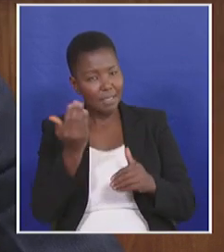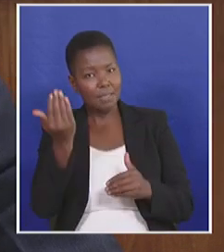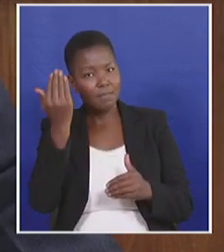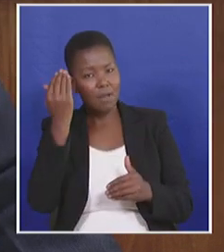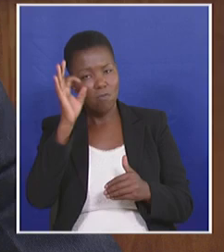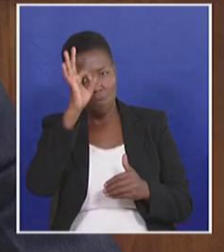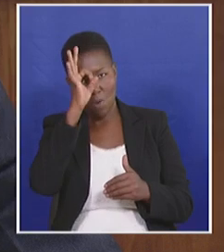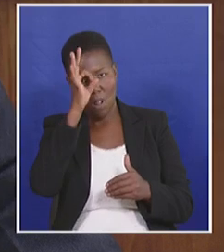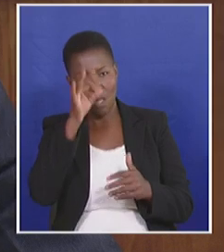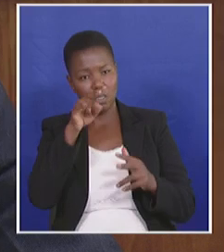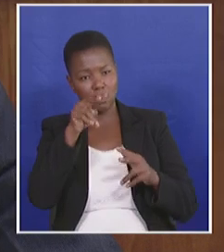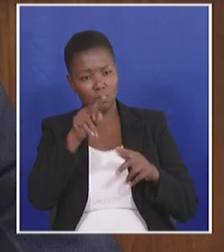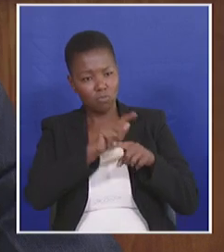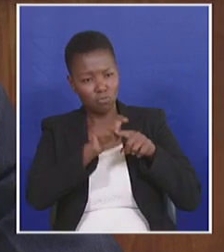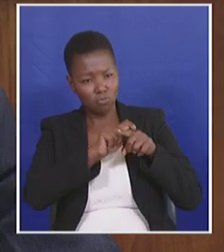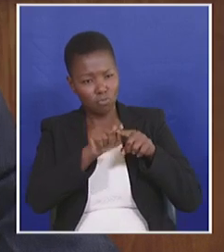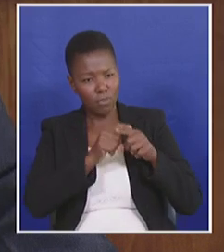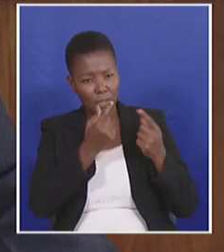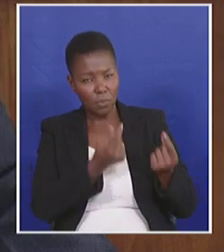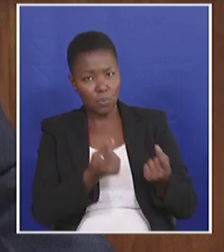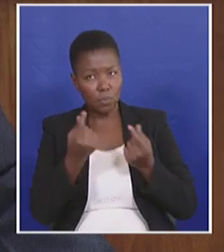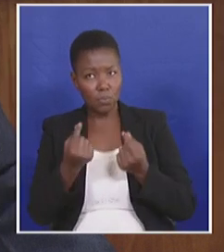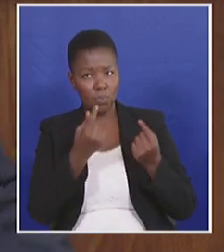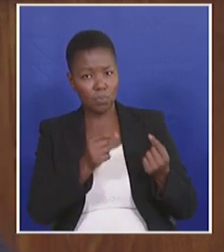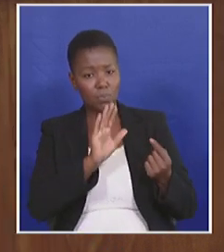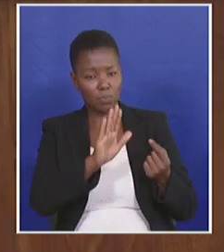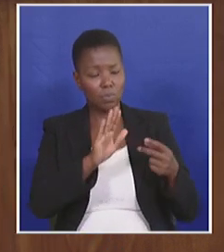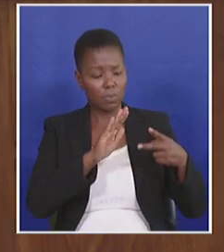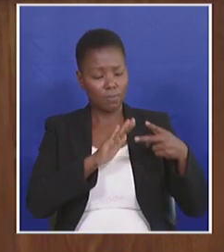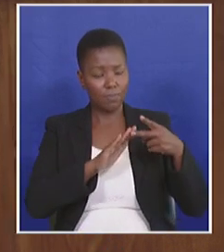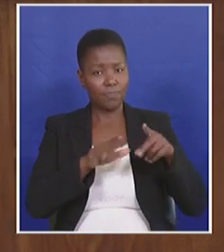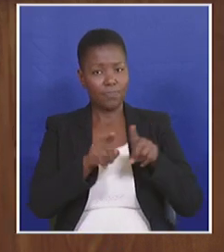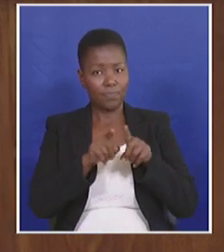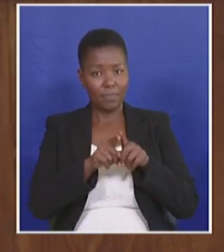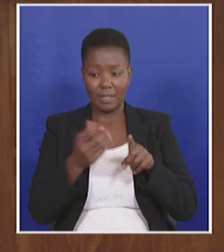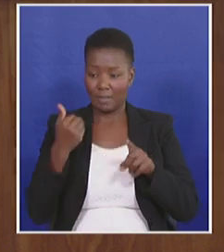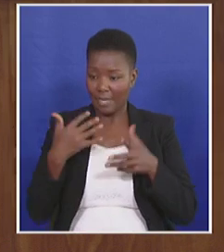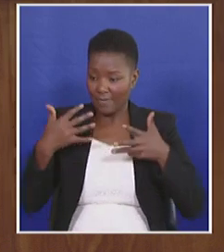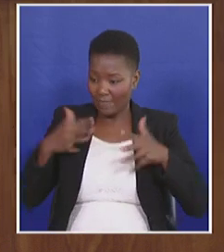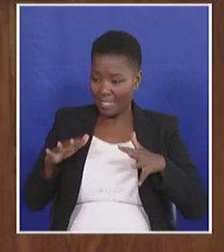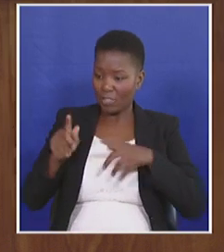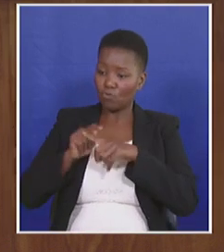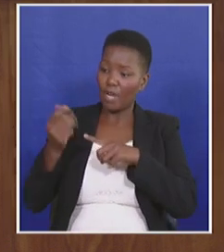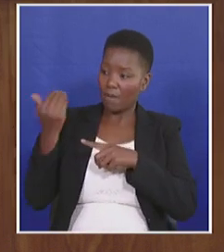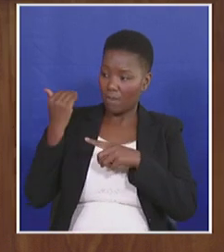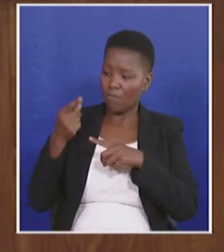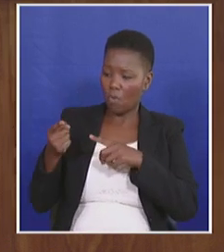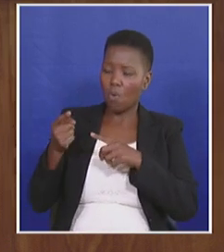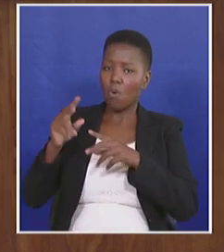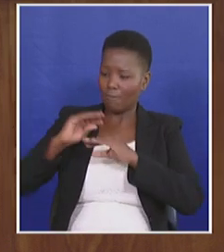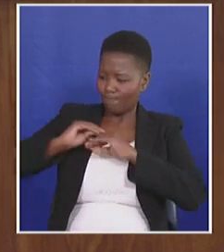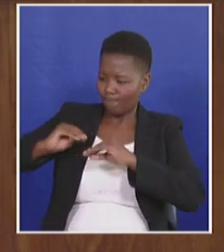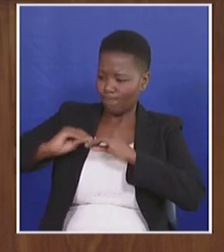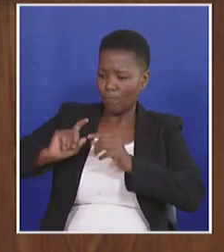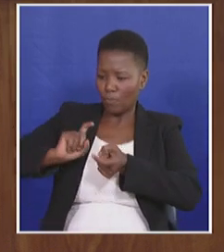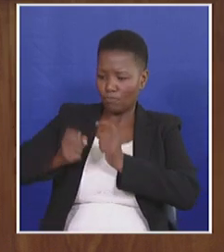are being trained, also incorporating the transformation of those who are already in the service. Now, I just want to find out if it